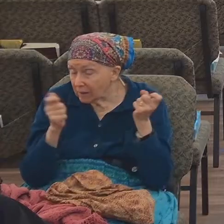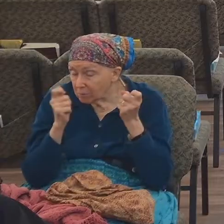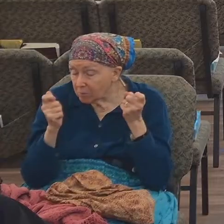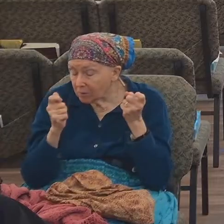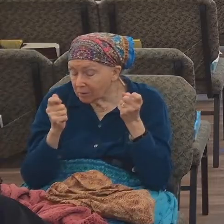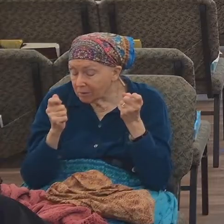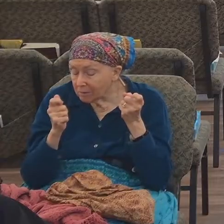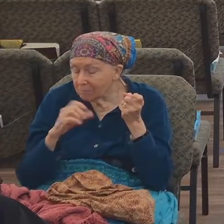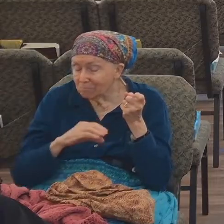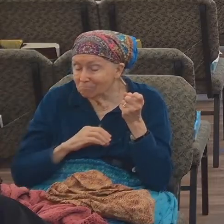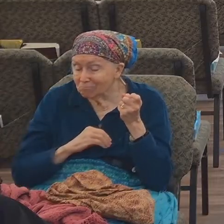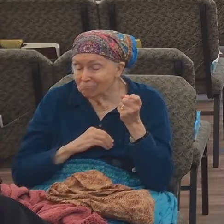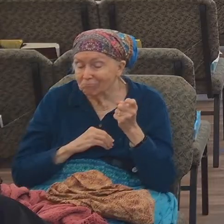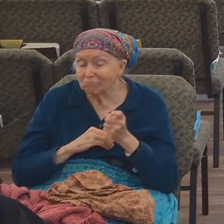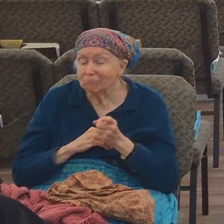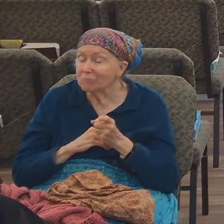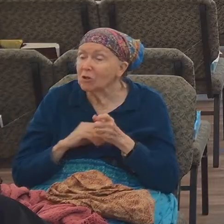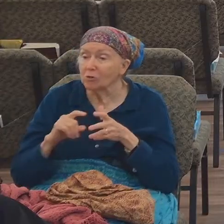Starts with an R.